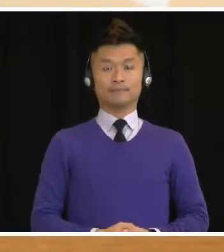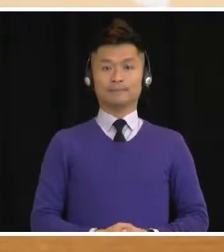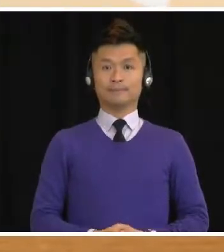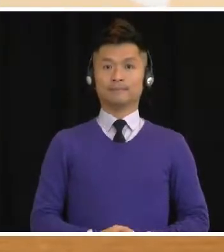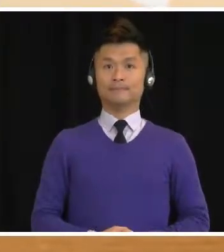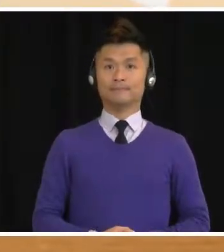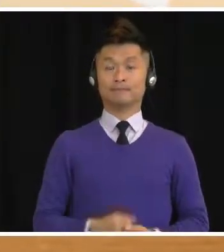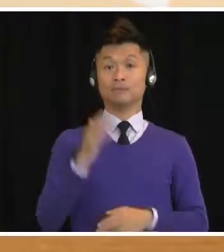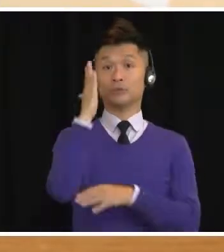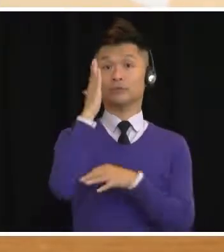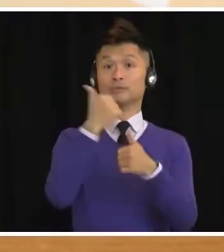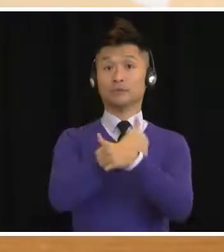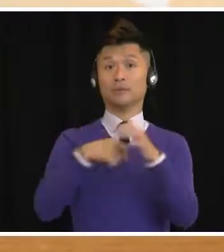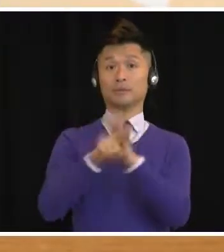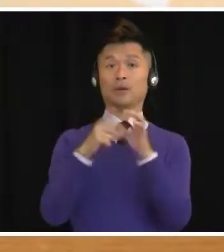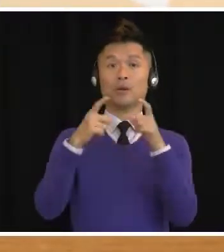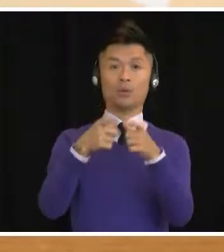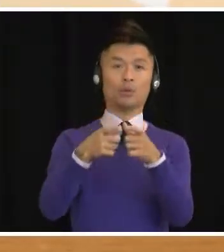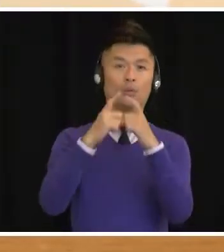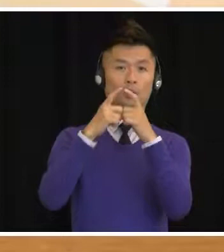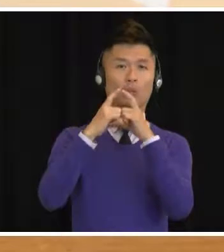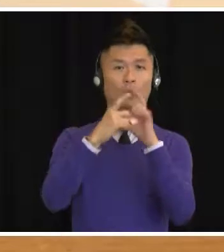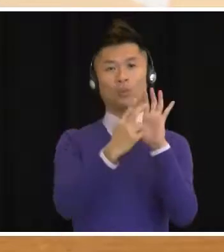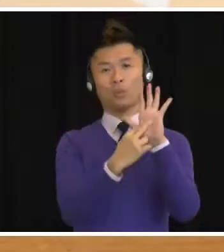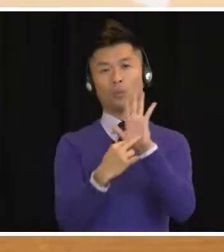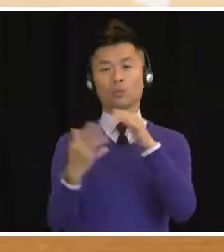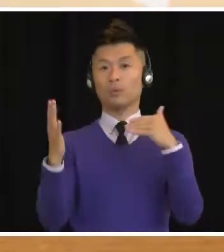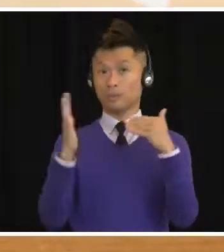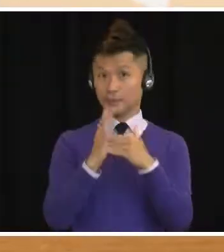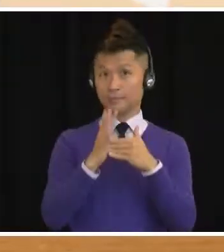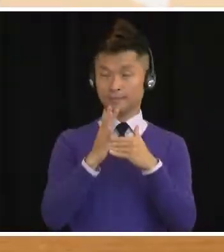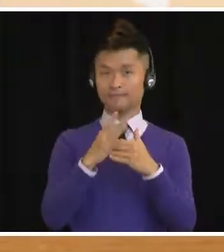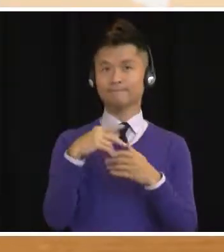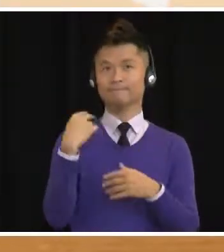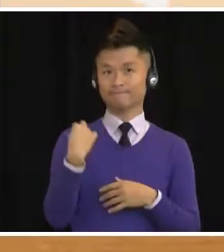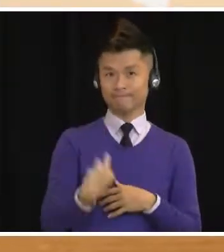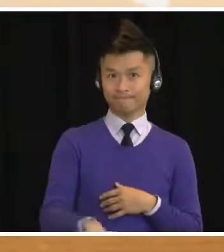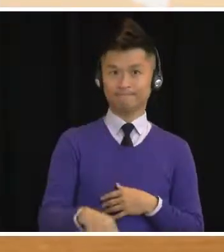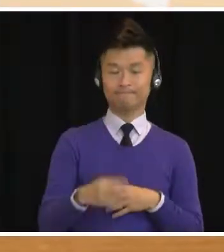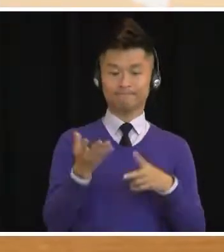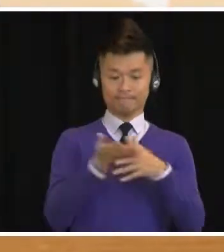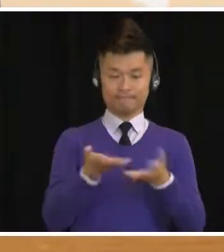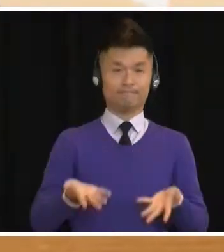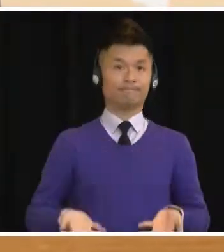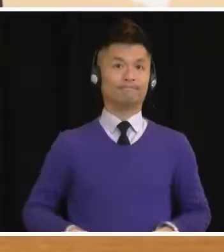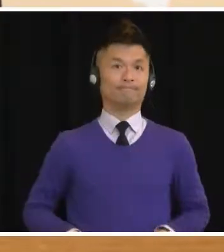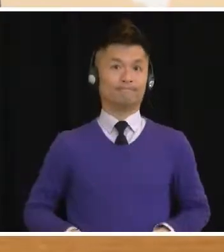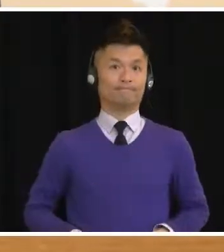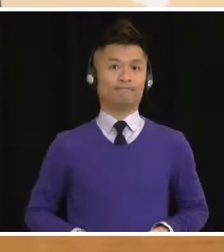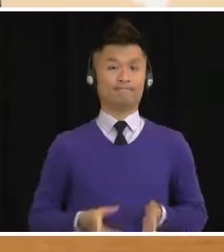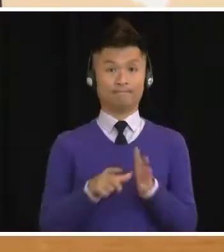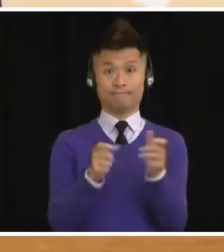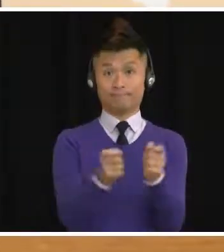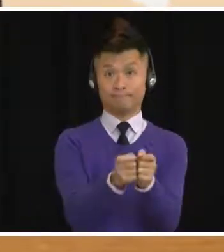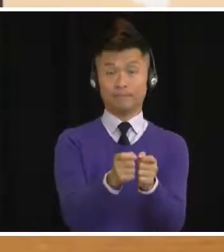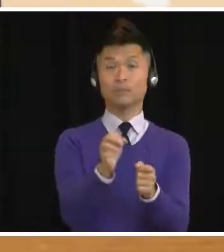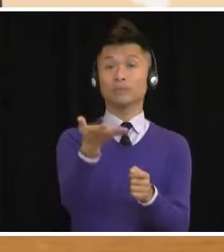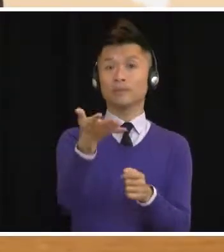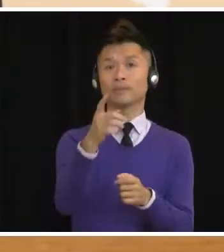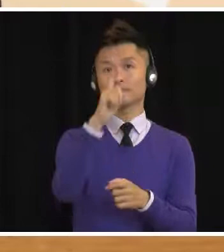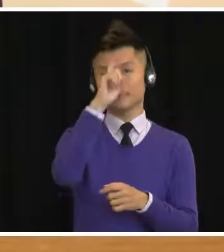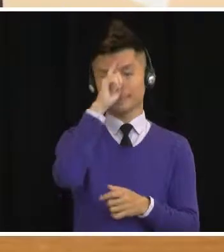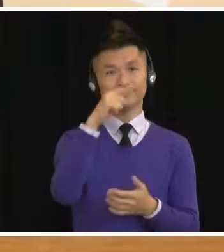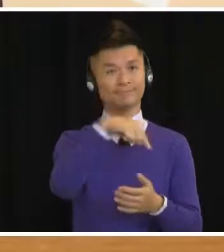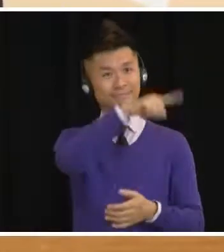break for various reasons. Let's summarize it as health reasons. Stretch your